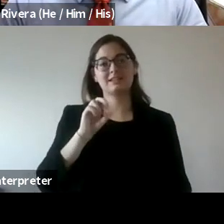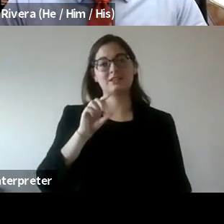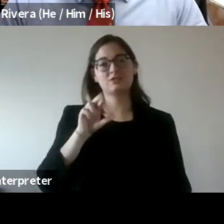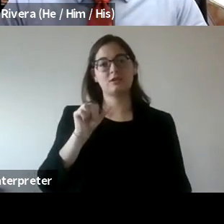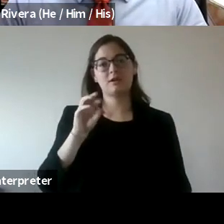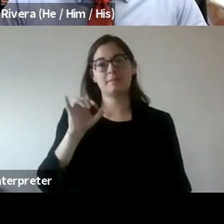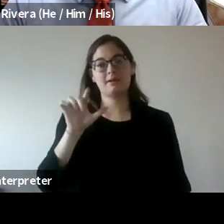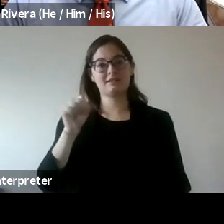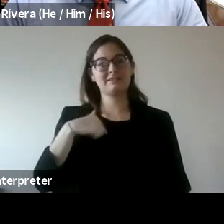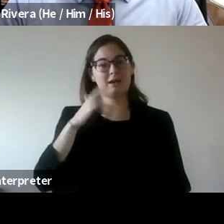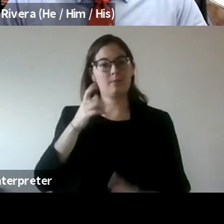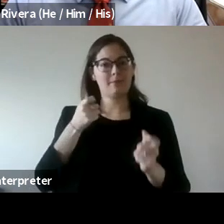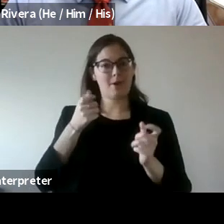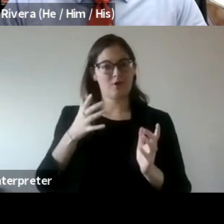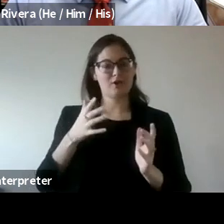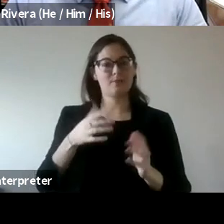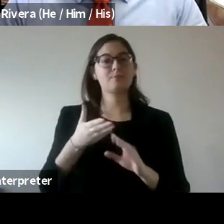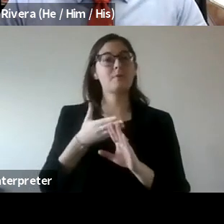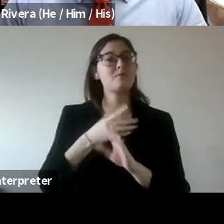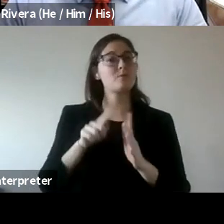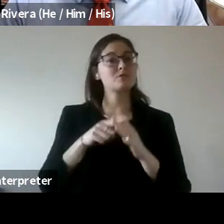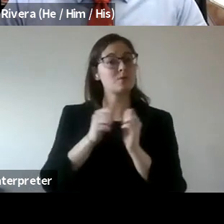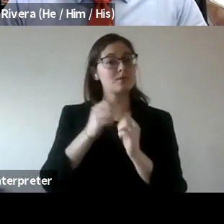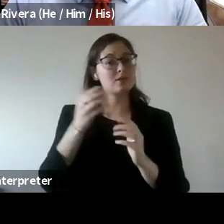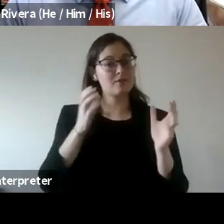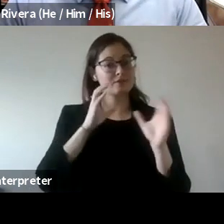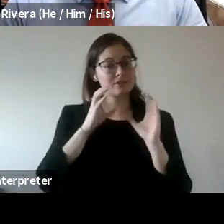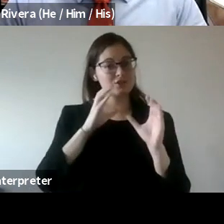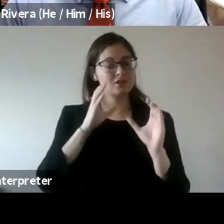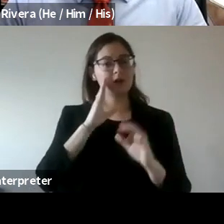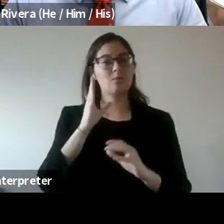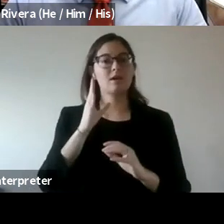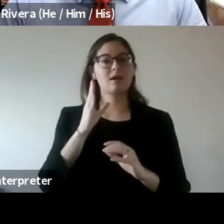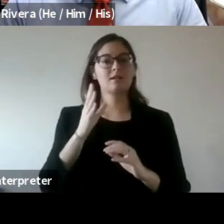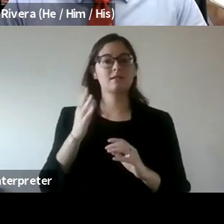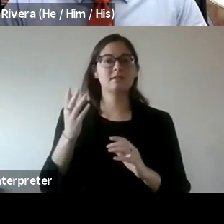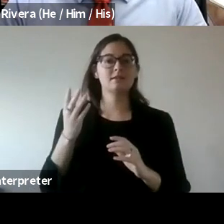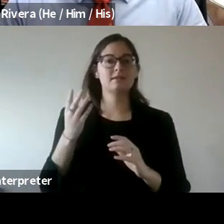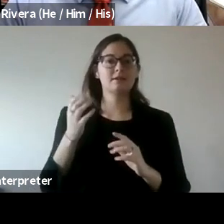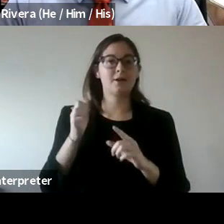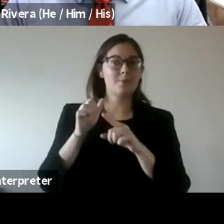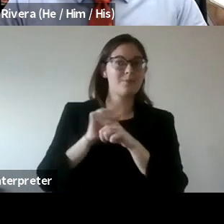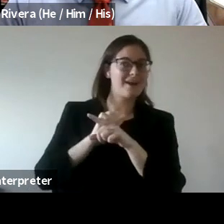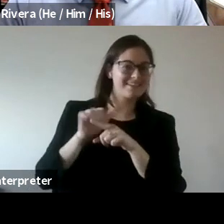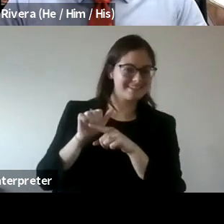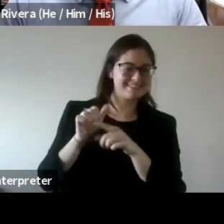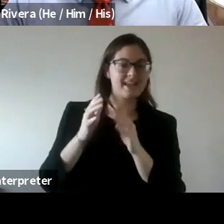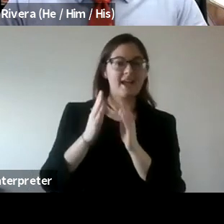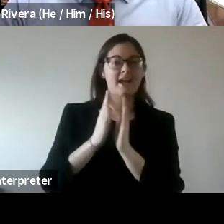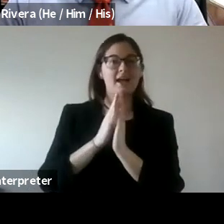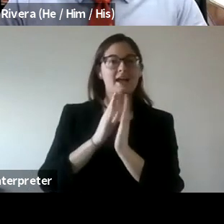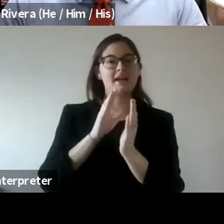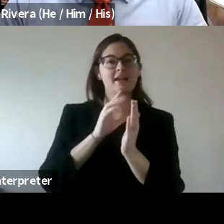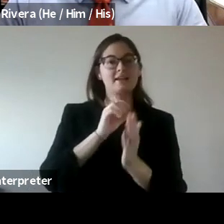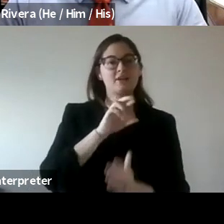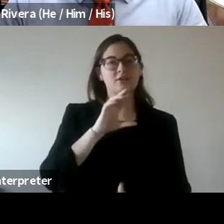as the moderator. Before we get started with our conversation, we will, as our practice, ask Dr. Craig Welfel